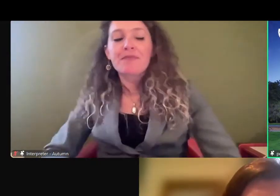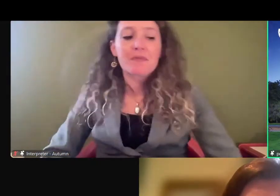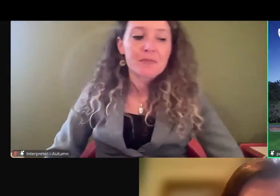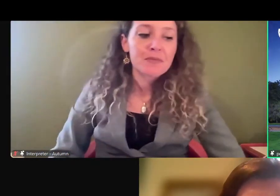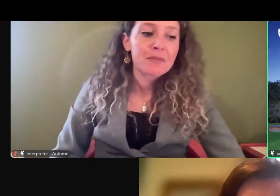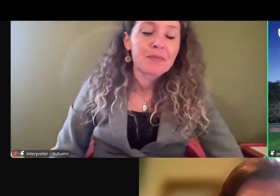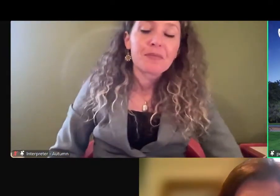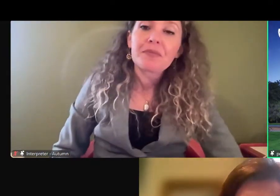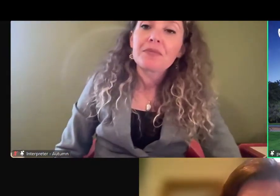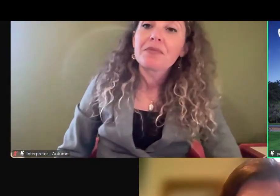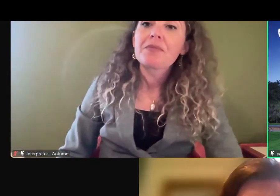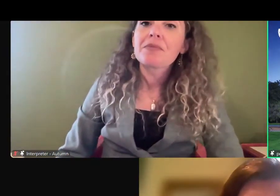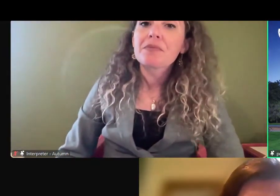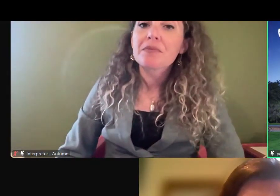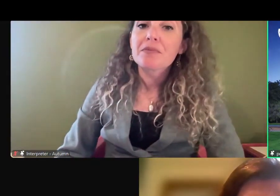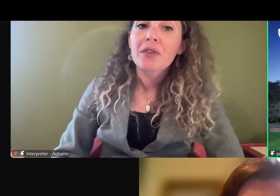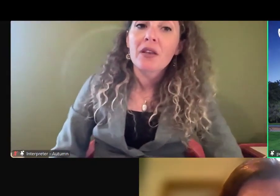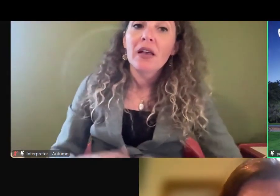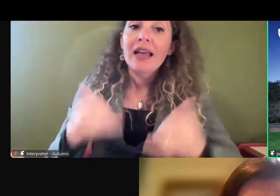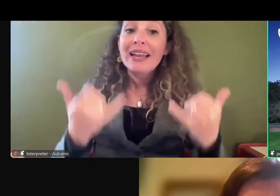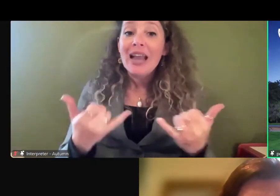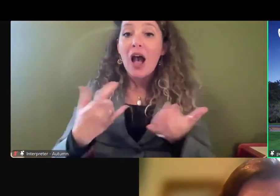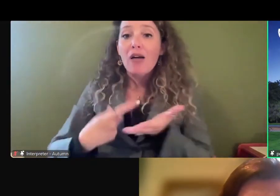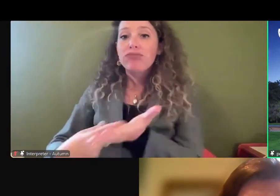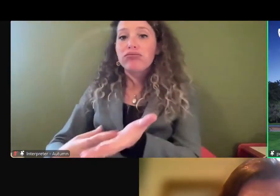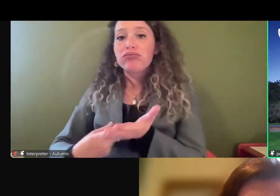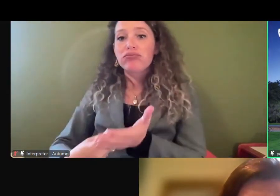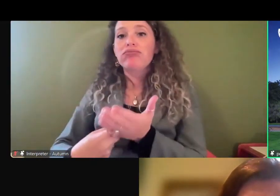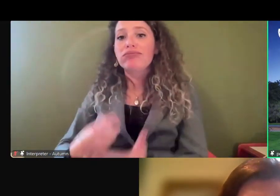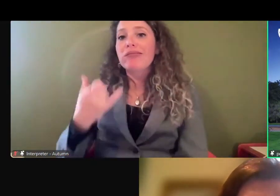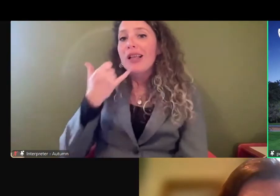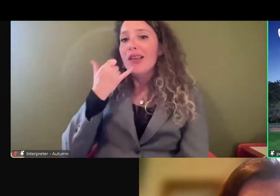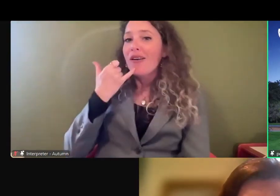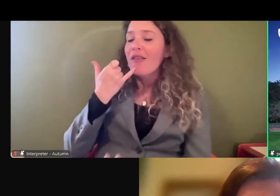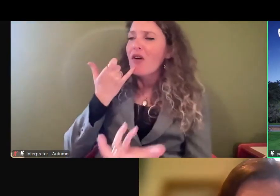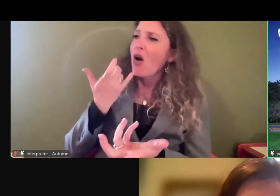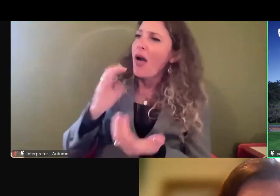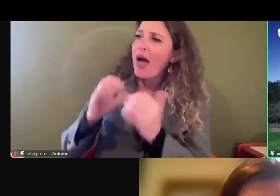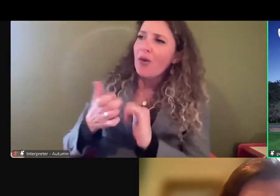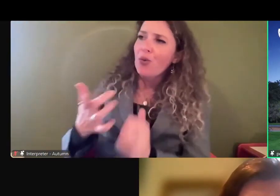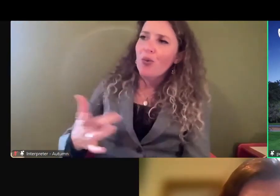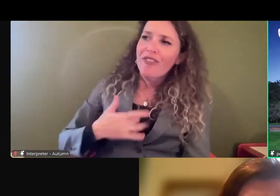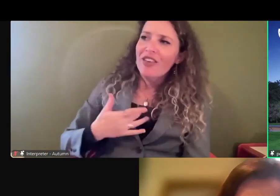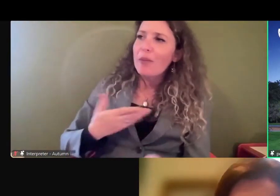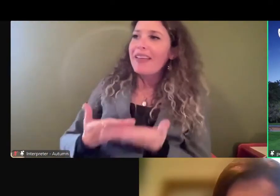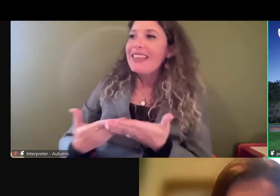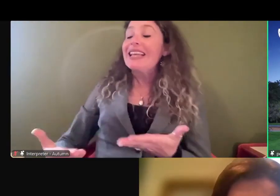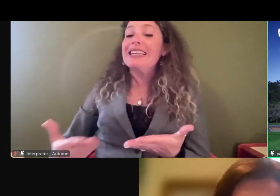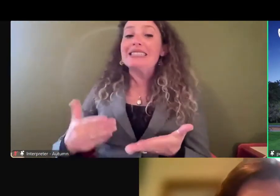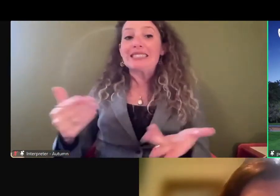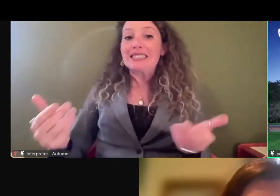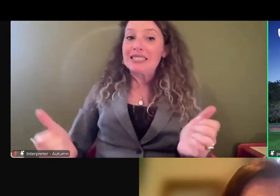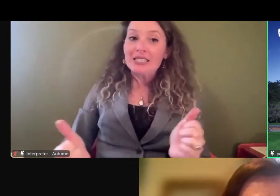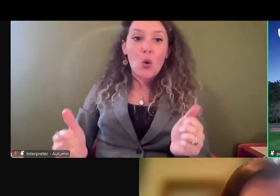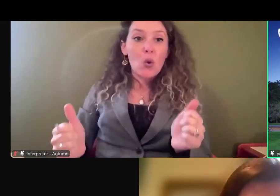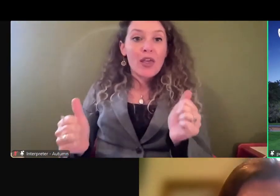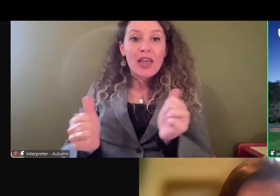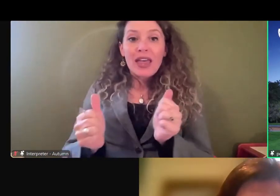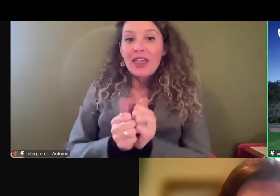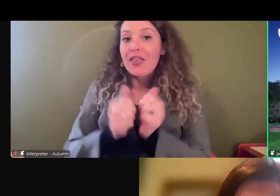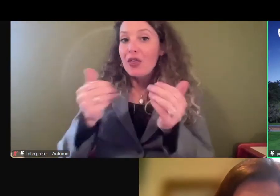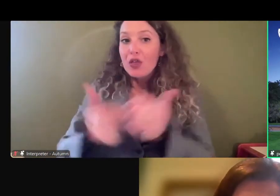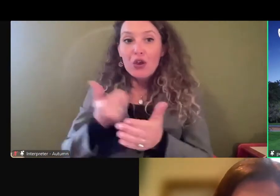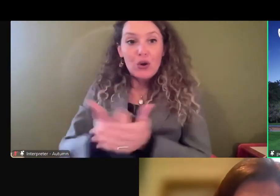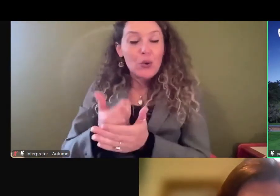Now, when I asked you earlier on the phone about how you're feeling about things under the new